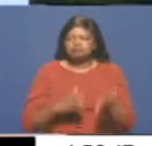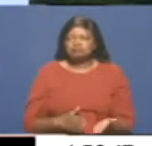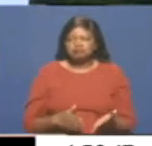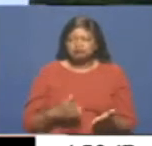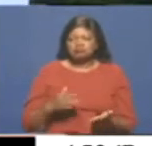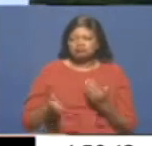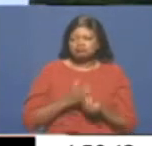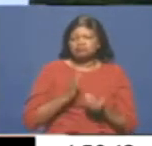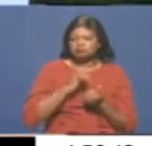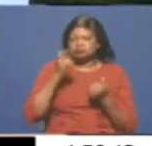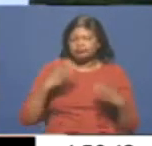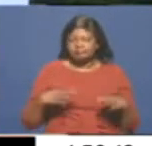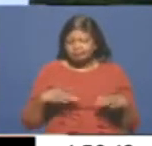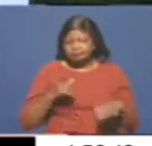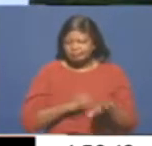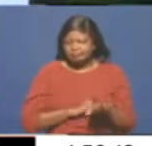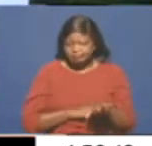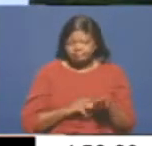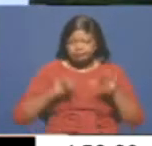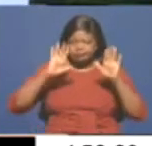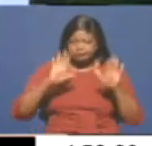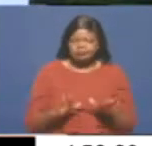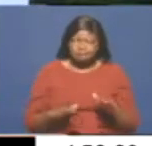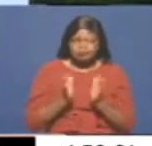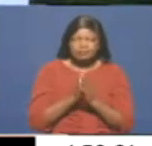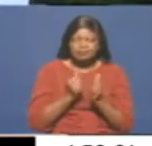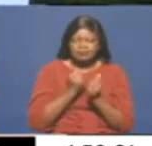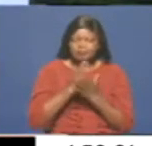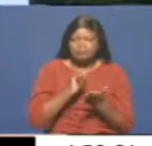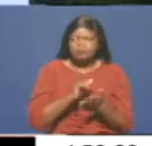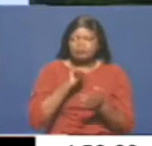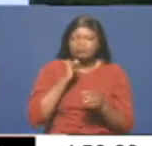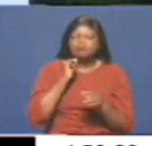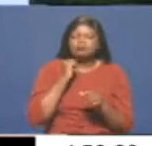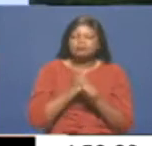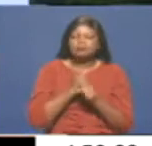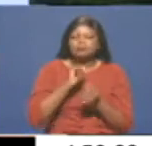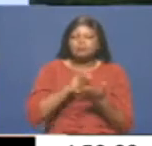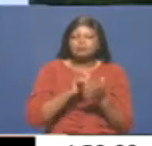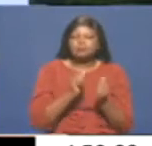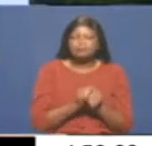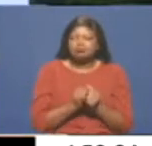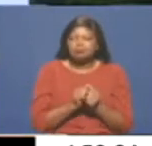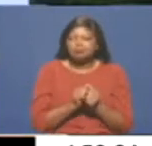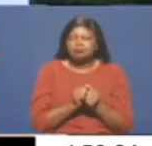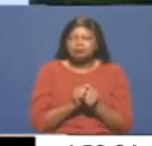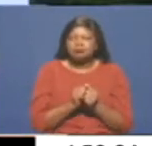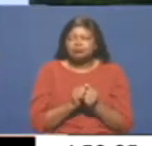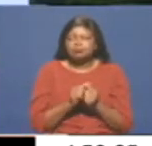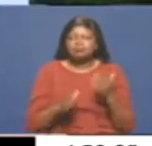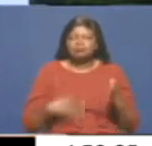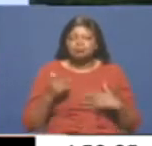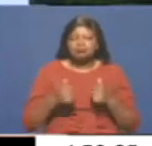of others when they campaign and ensure that they do that with a lot of civility and decorum,